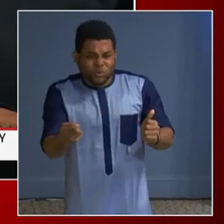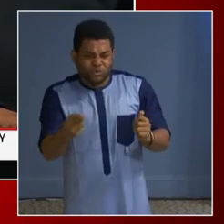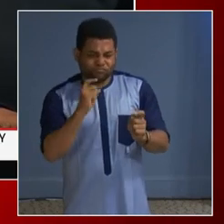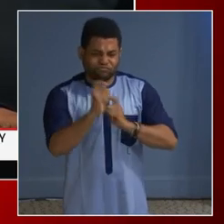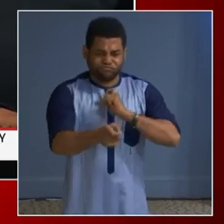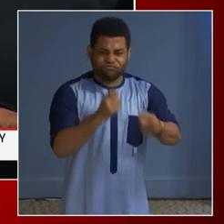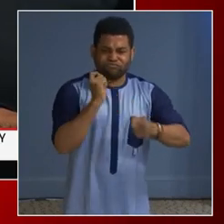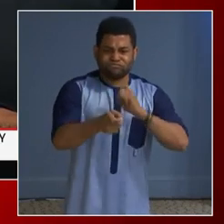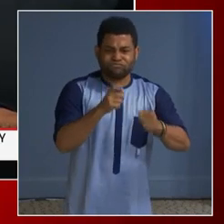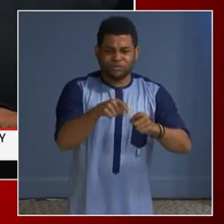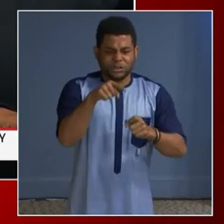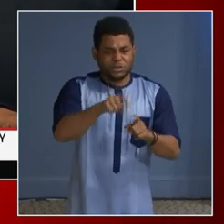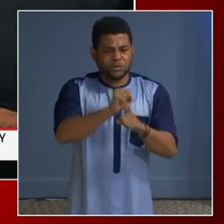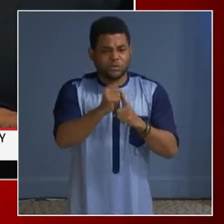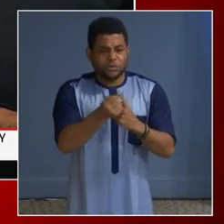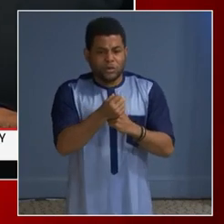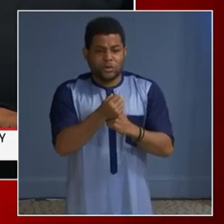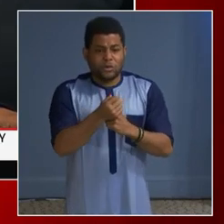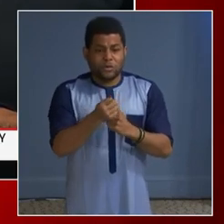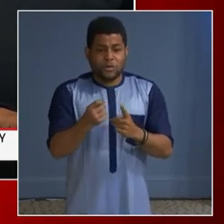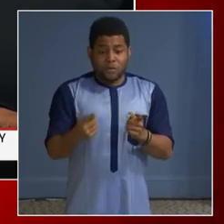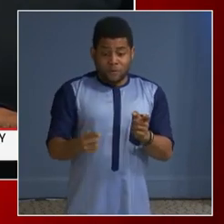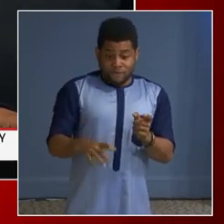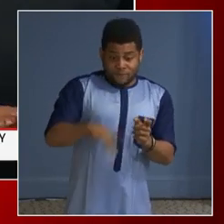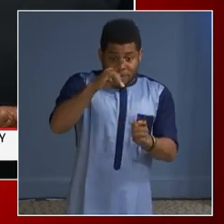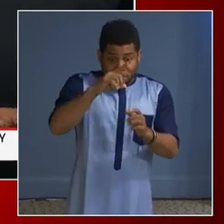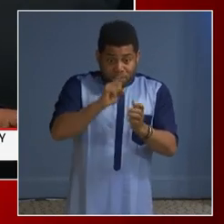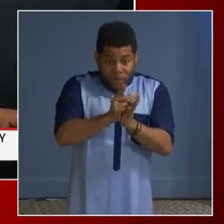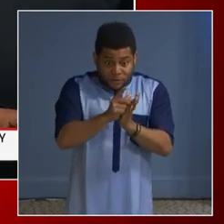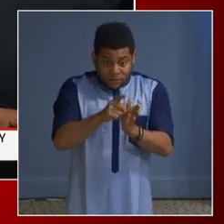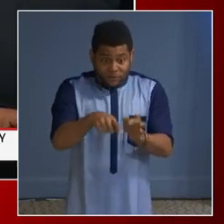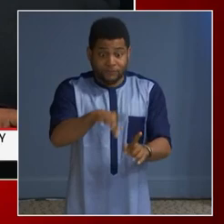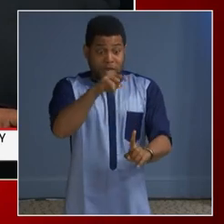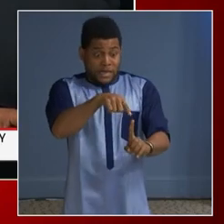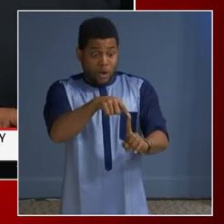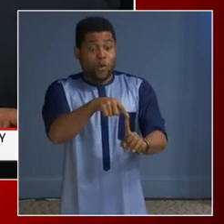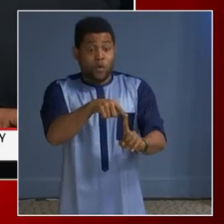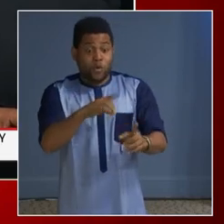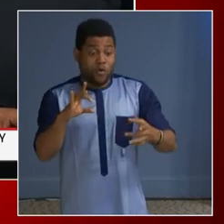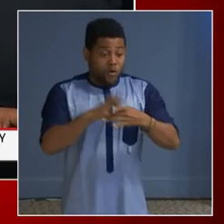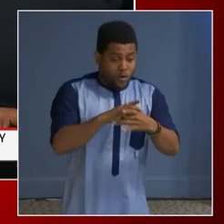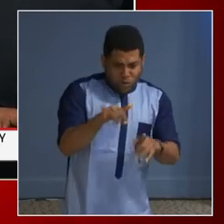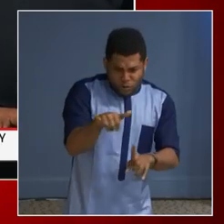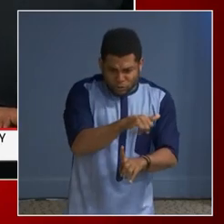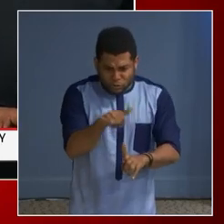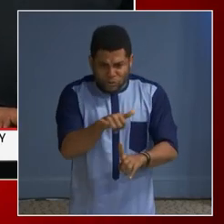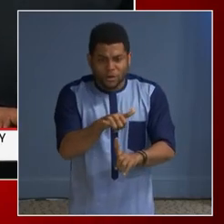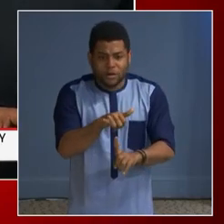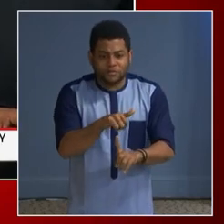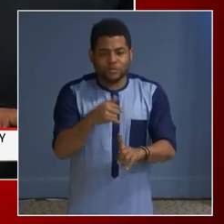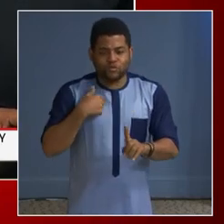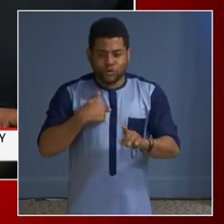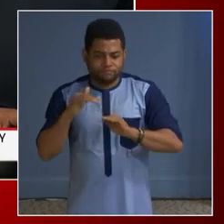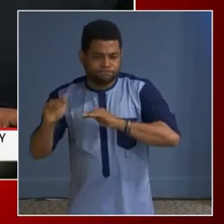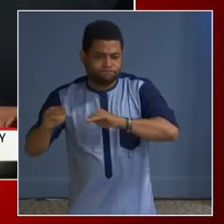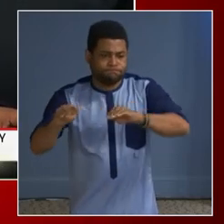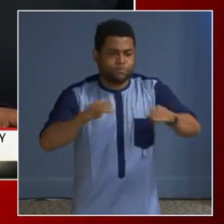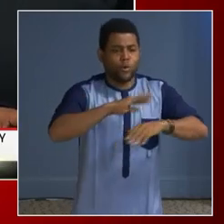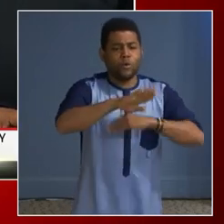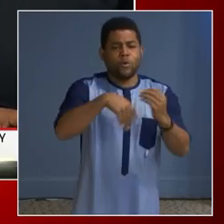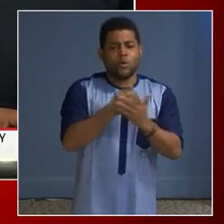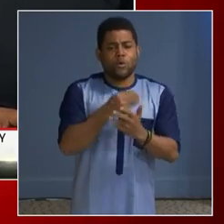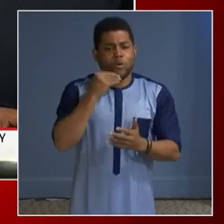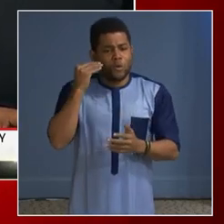the two shootings were linked, we launched a citywide effort to reach out to the homeless population and urge them with three goals: to